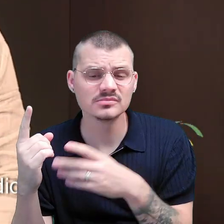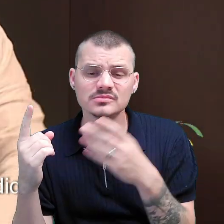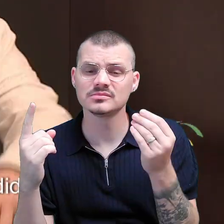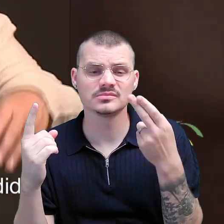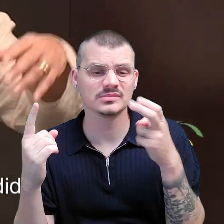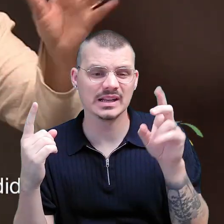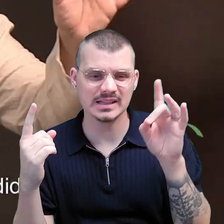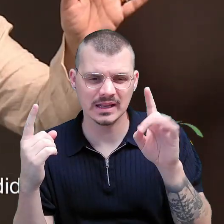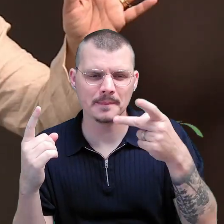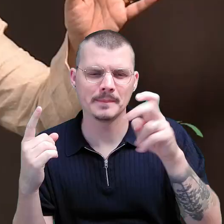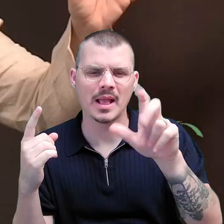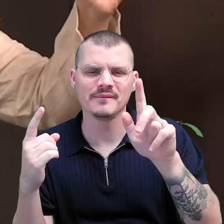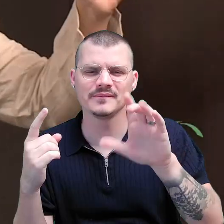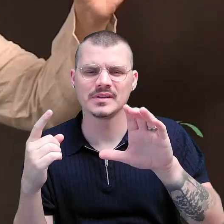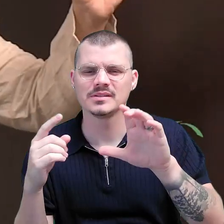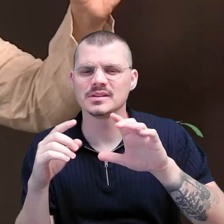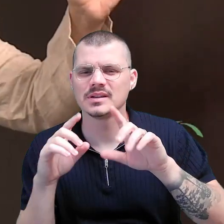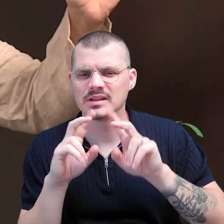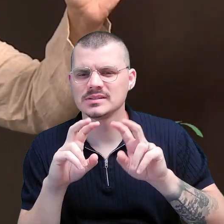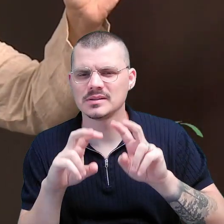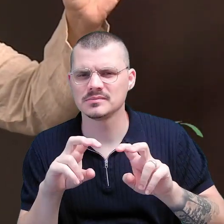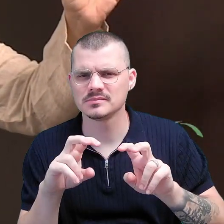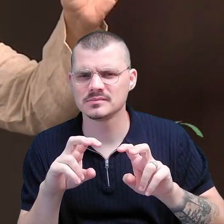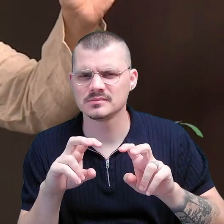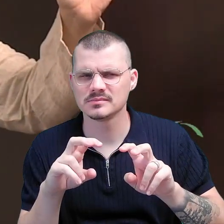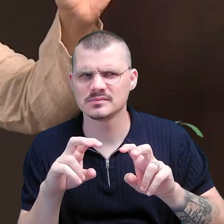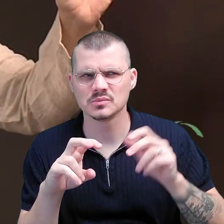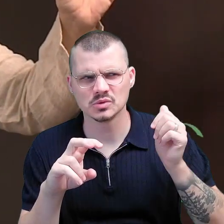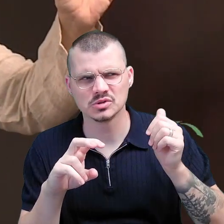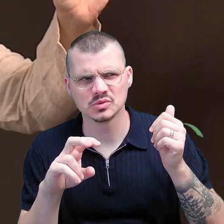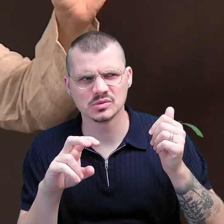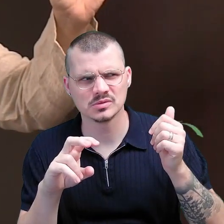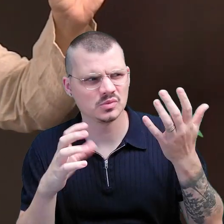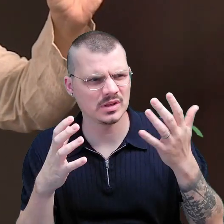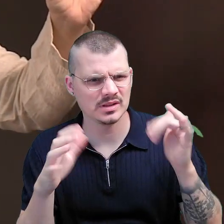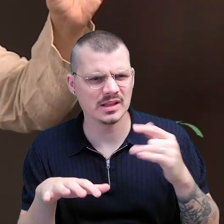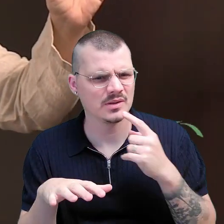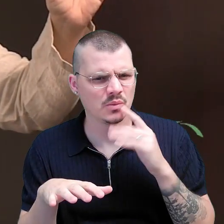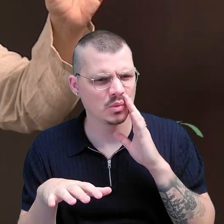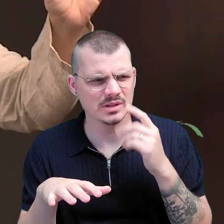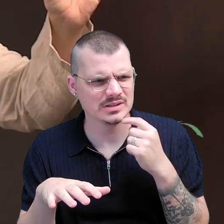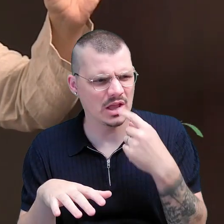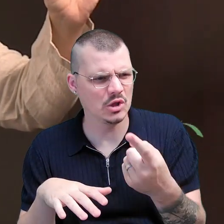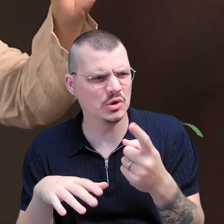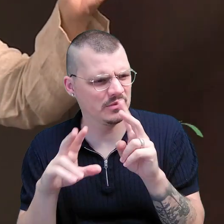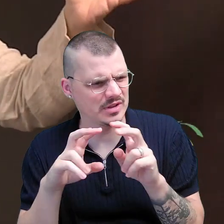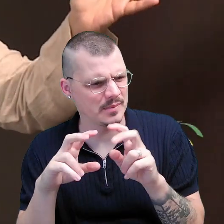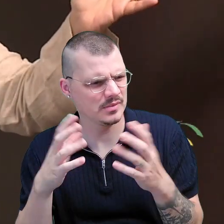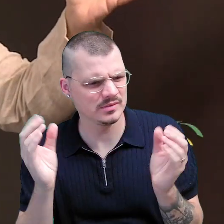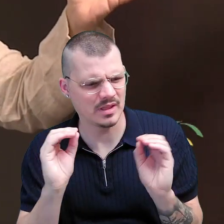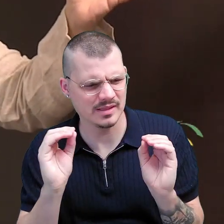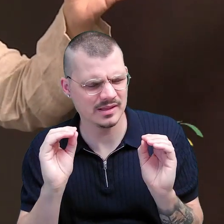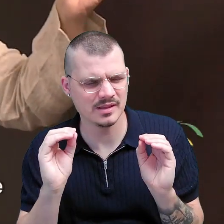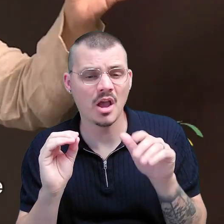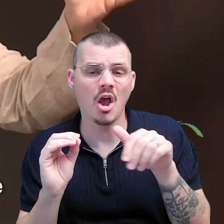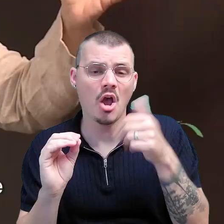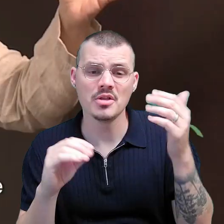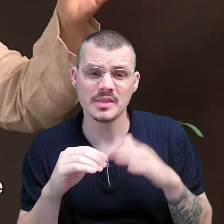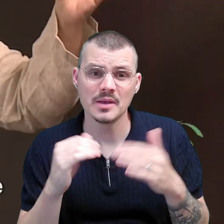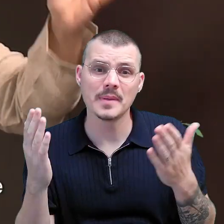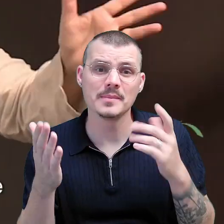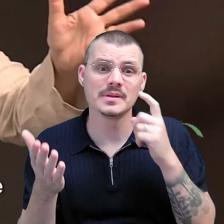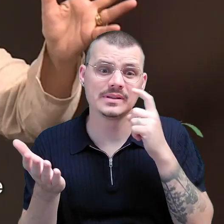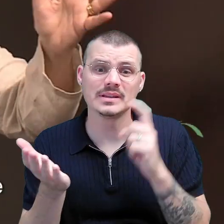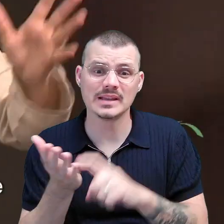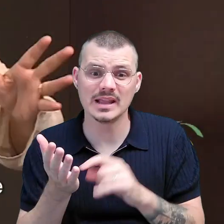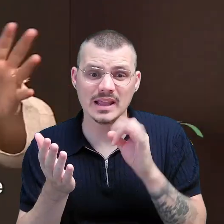guy, and he did a pelvic exam, which, what does that tell you exactly? Nothing, except that